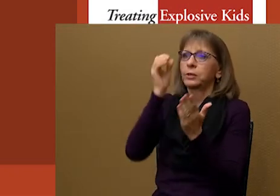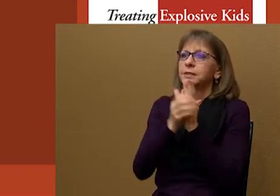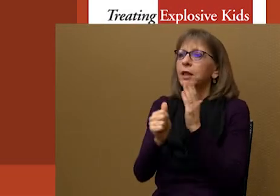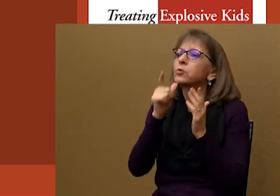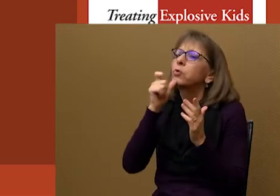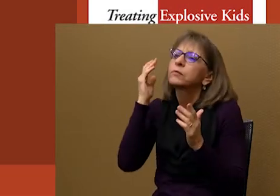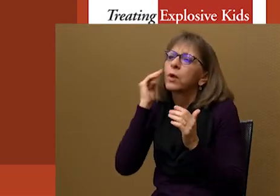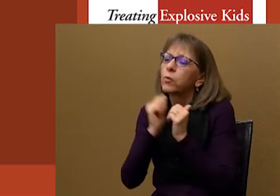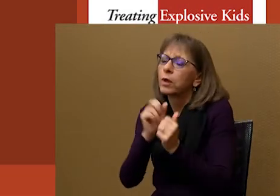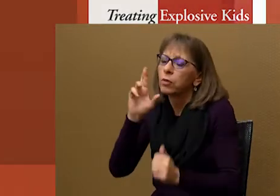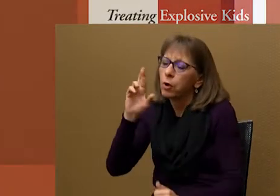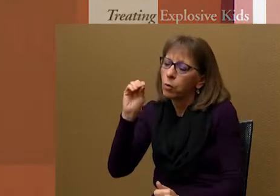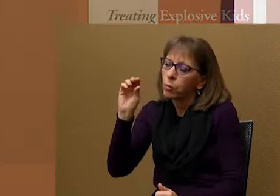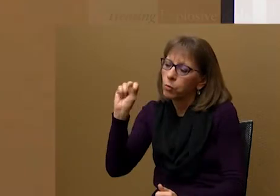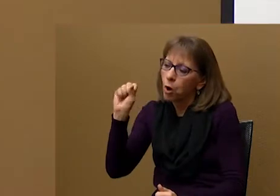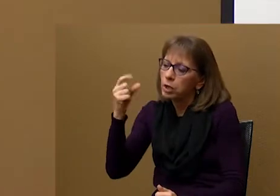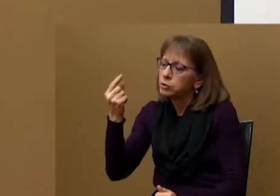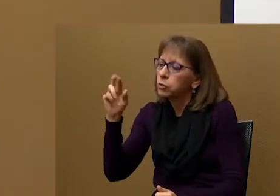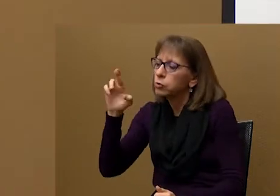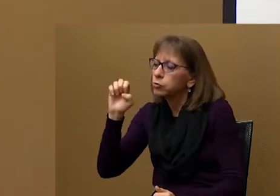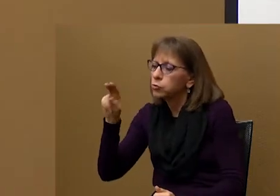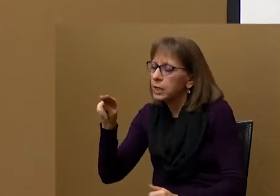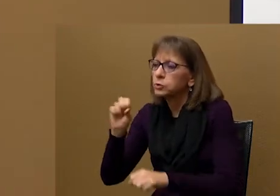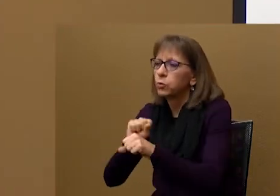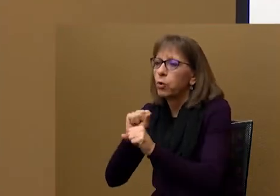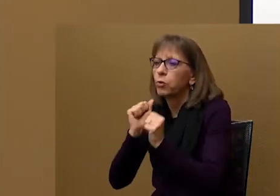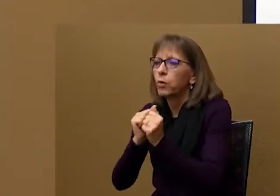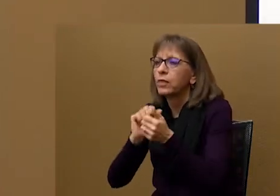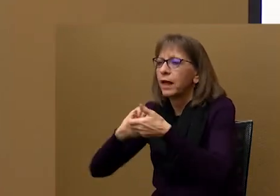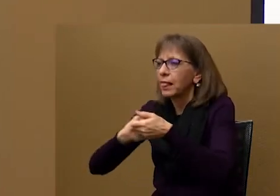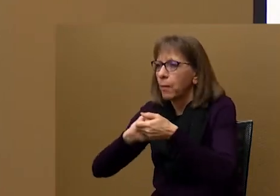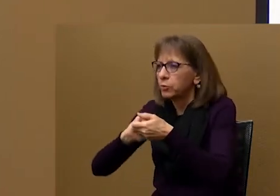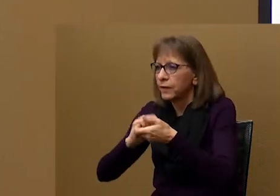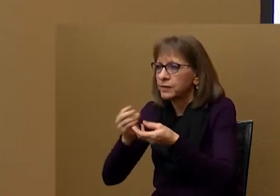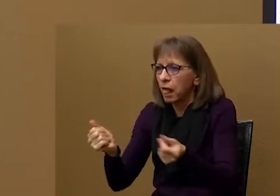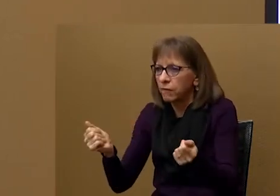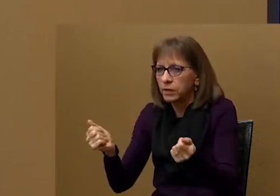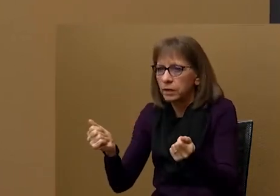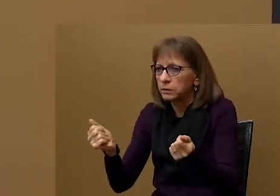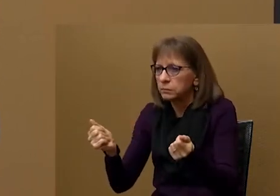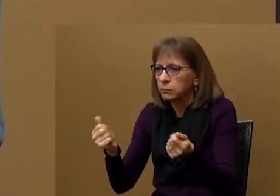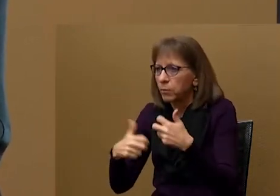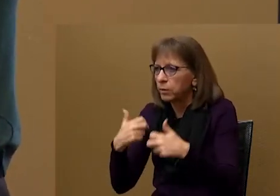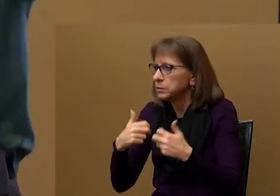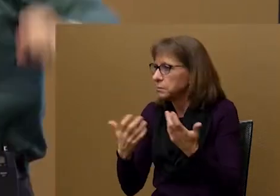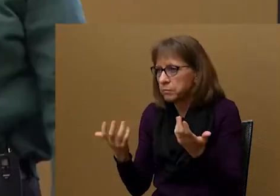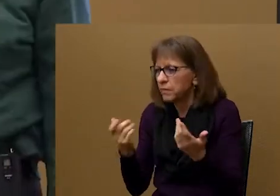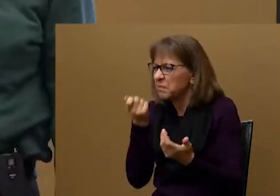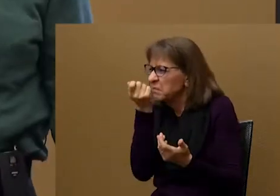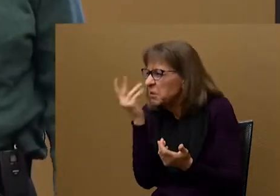learn skills. Who's familiar with Ross Green's work in collaborative problem solving? A few of you.